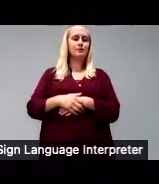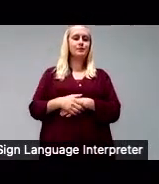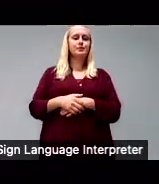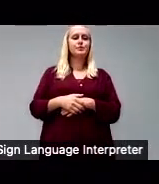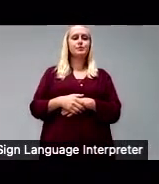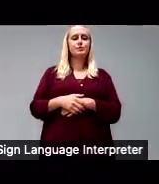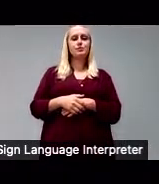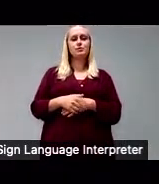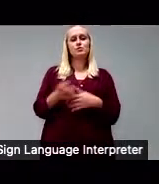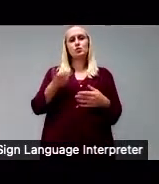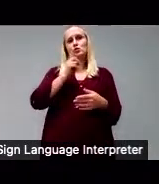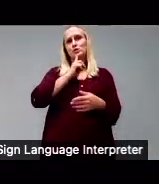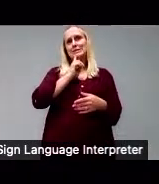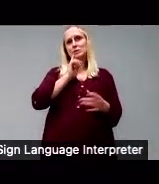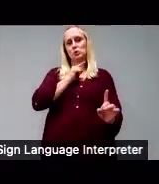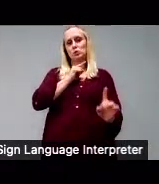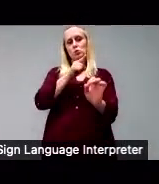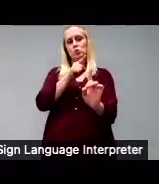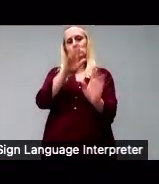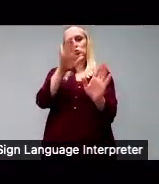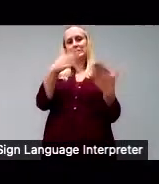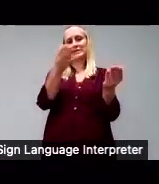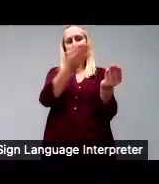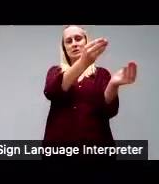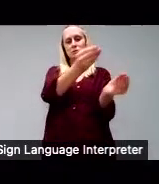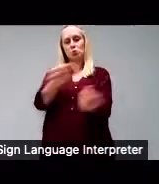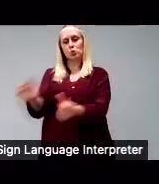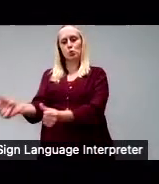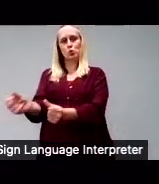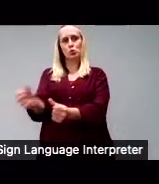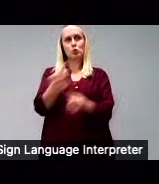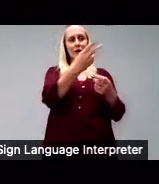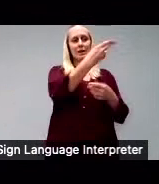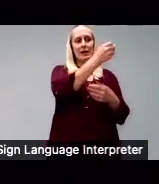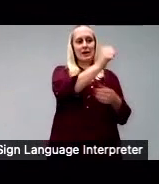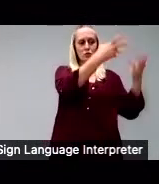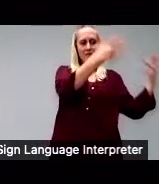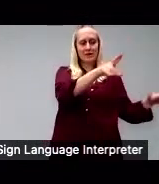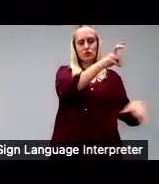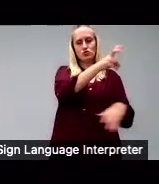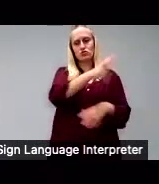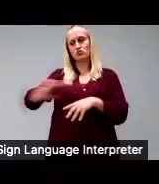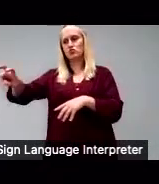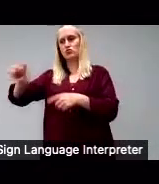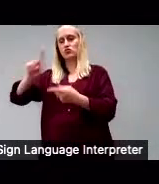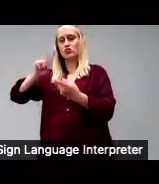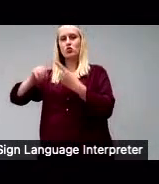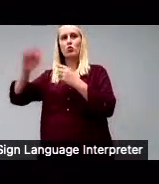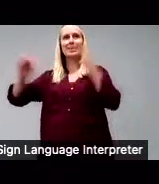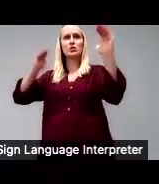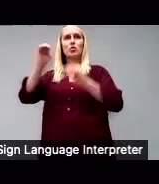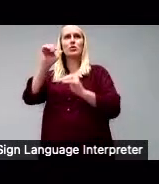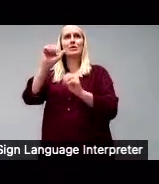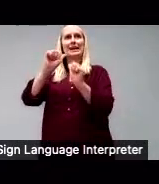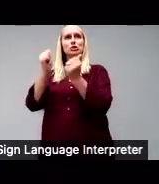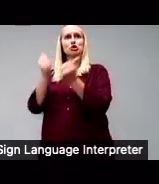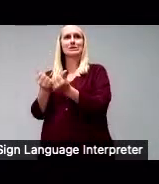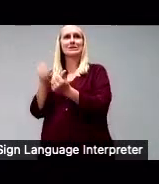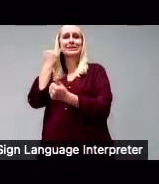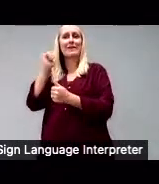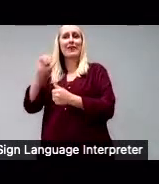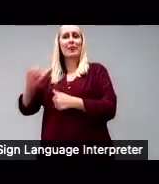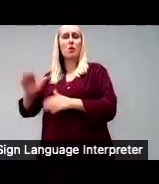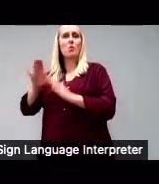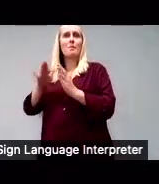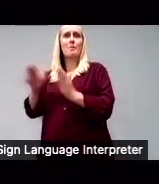ultimately, our goal is to provide a seamless transition for our students into the hands of adult agencies if that's the plan for them. So we